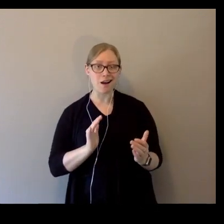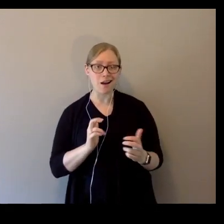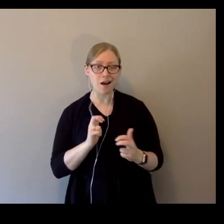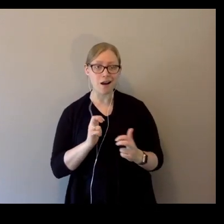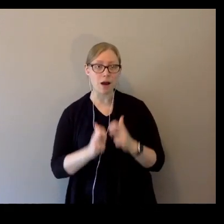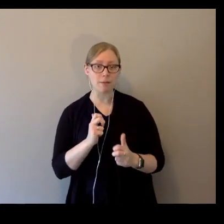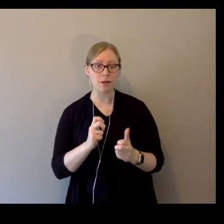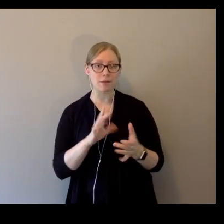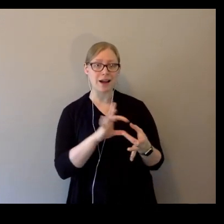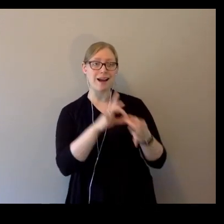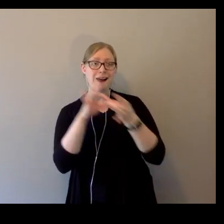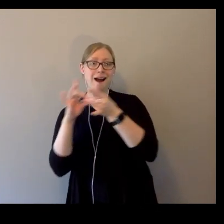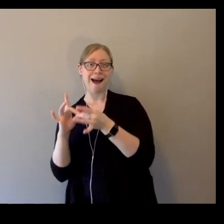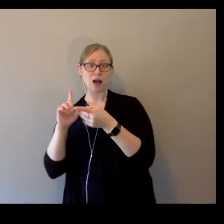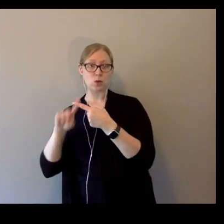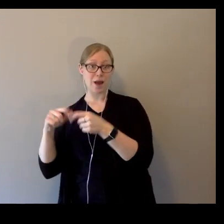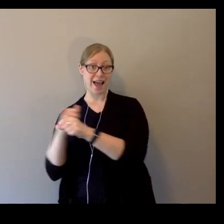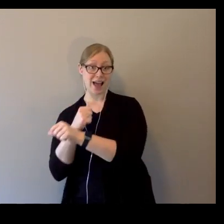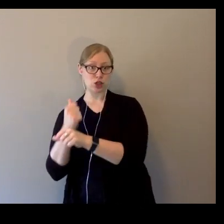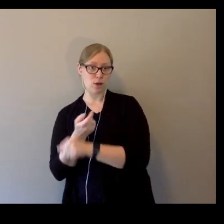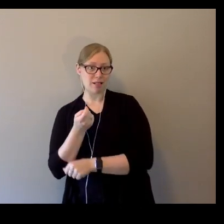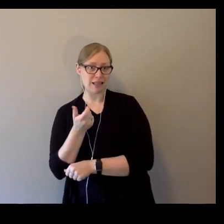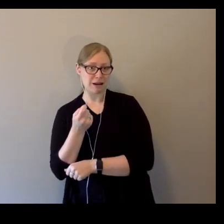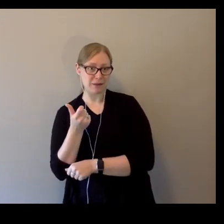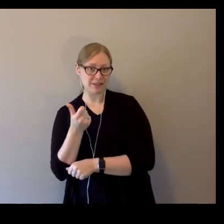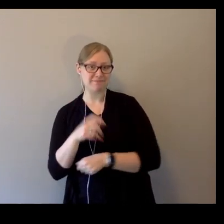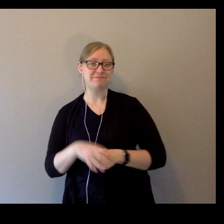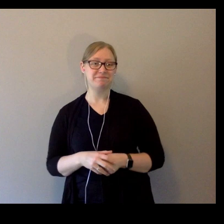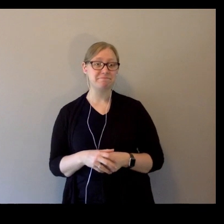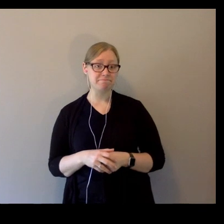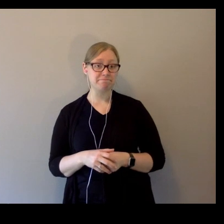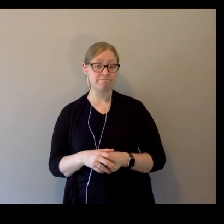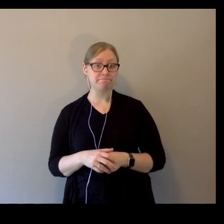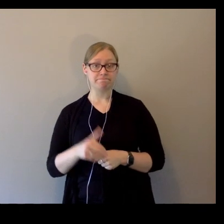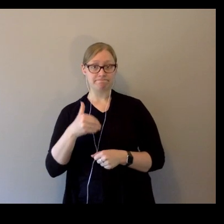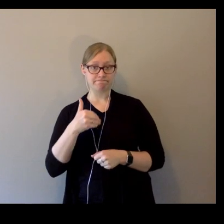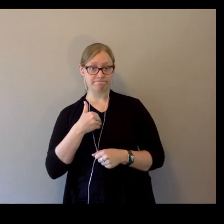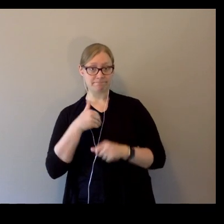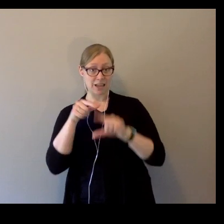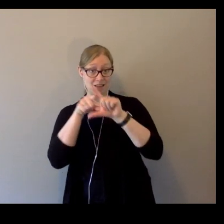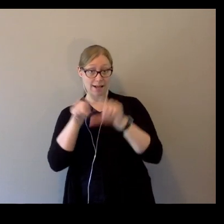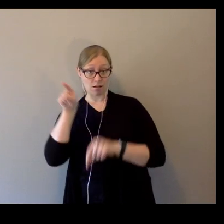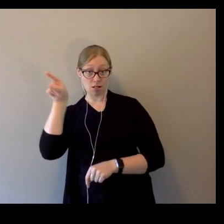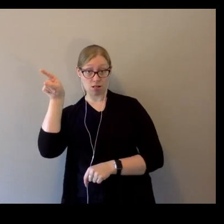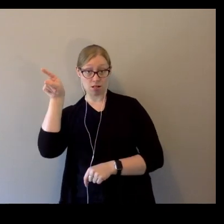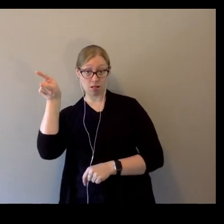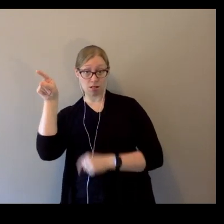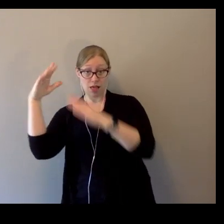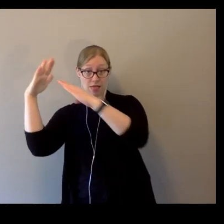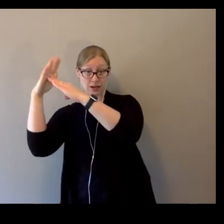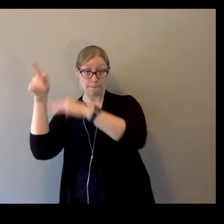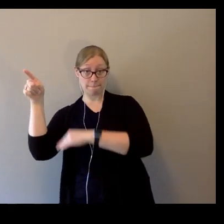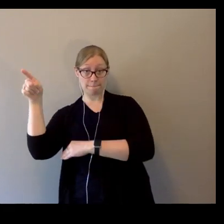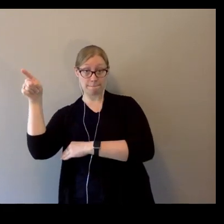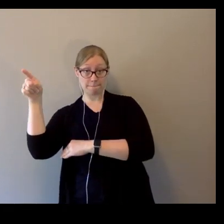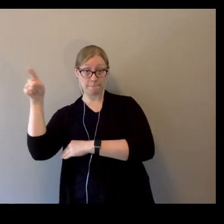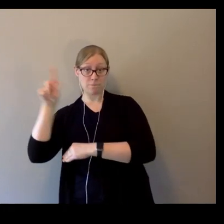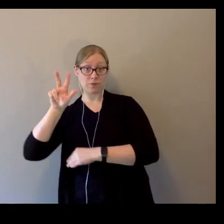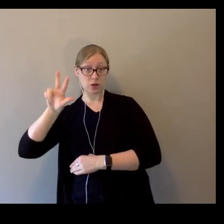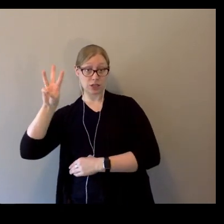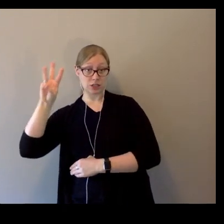this trigonometry into algebra a little bit. So here we have an angle which is 36